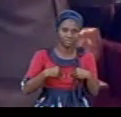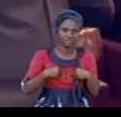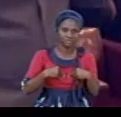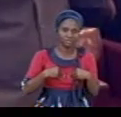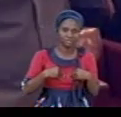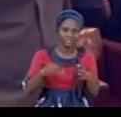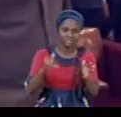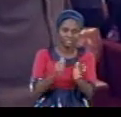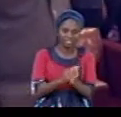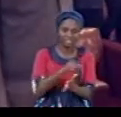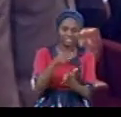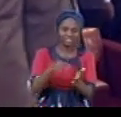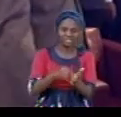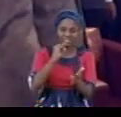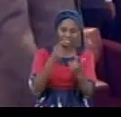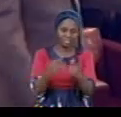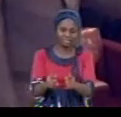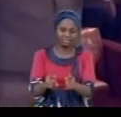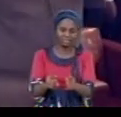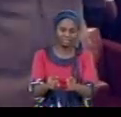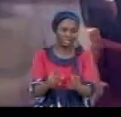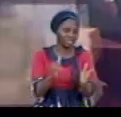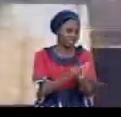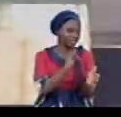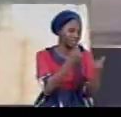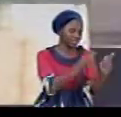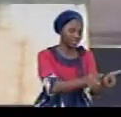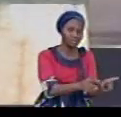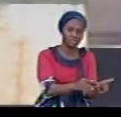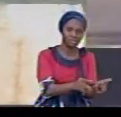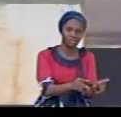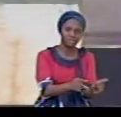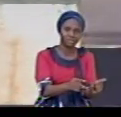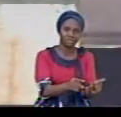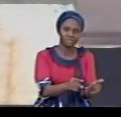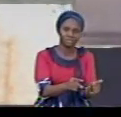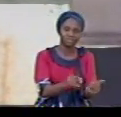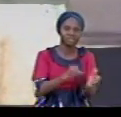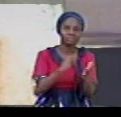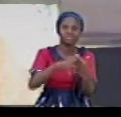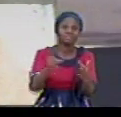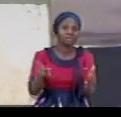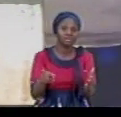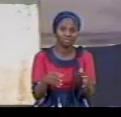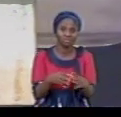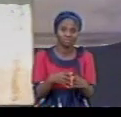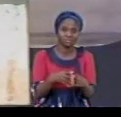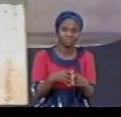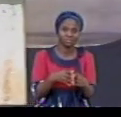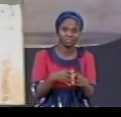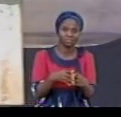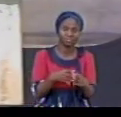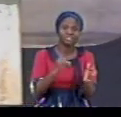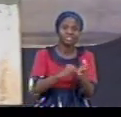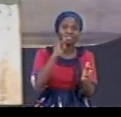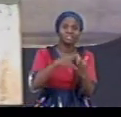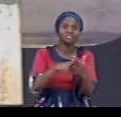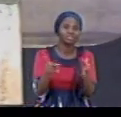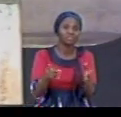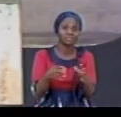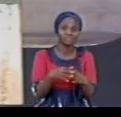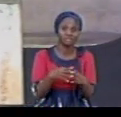that this is happening or that is happening. It's gone. It's